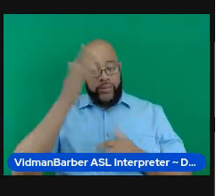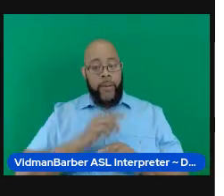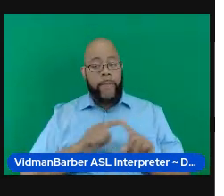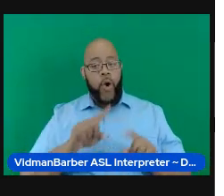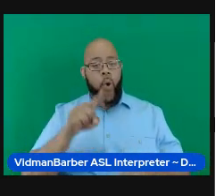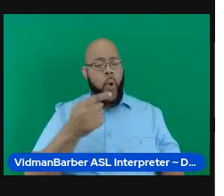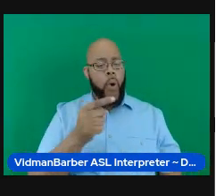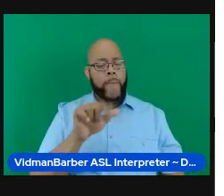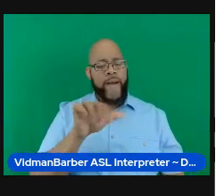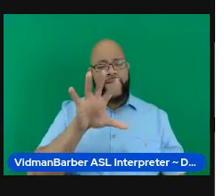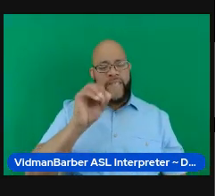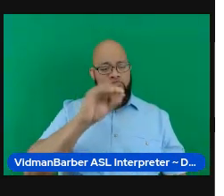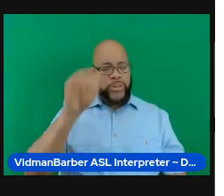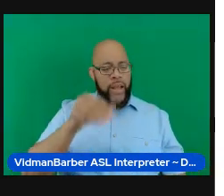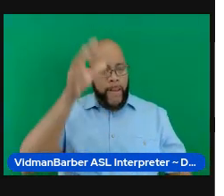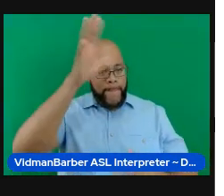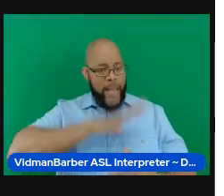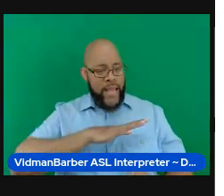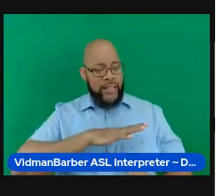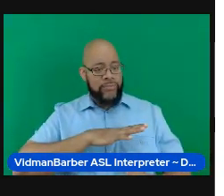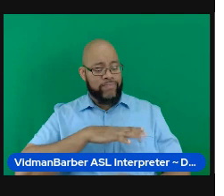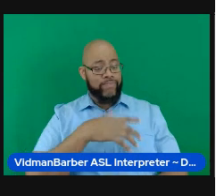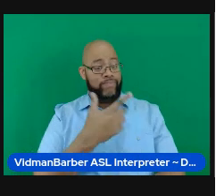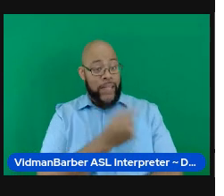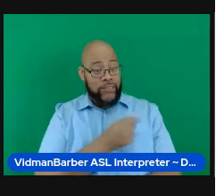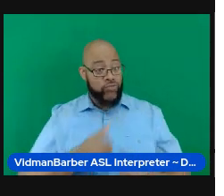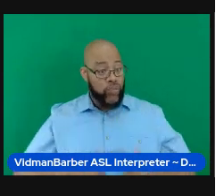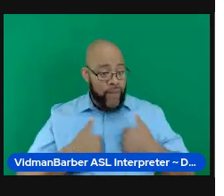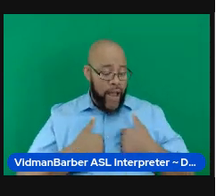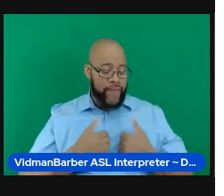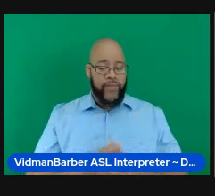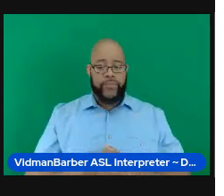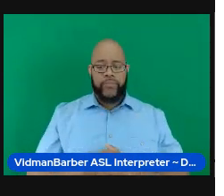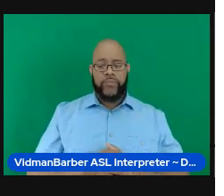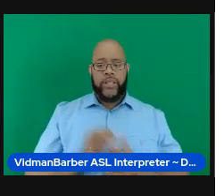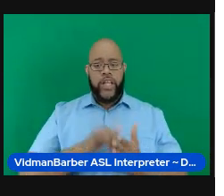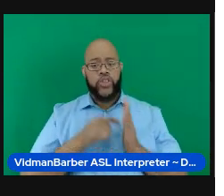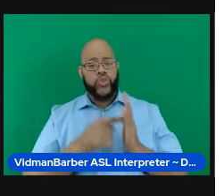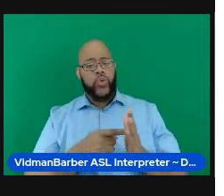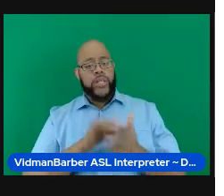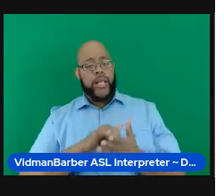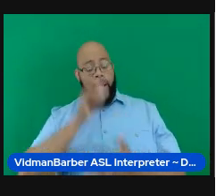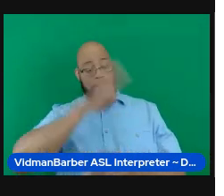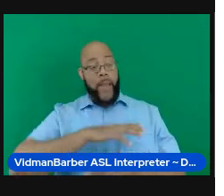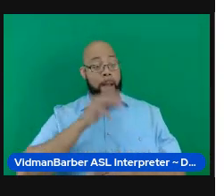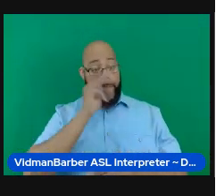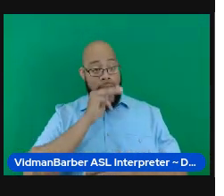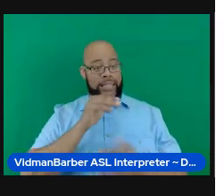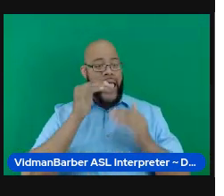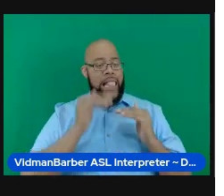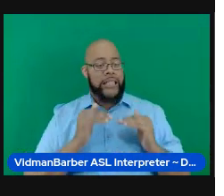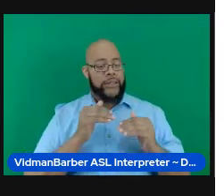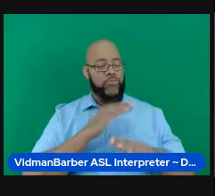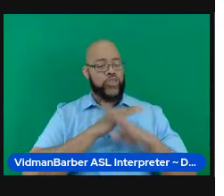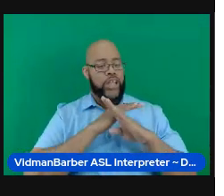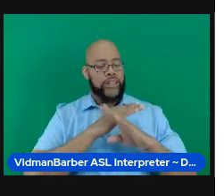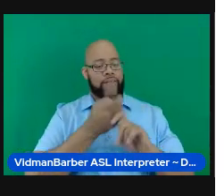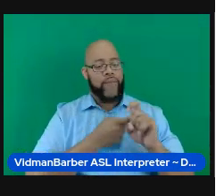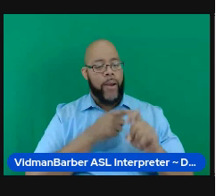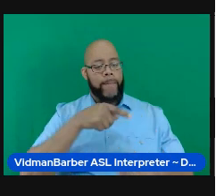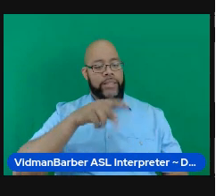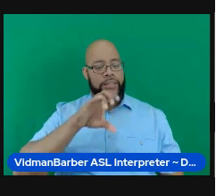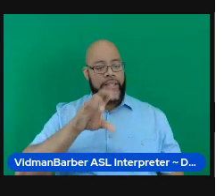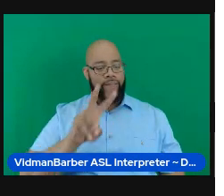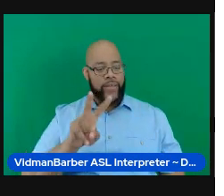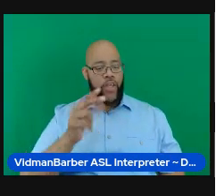only about 50% of the vaccinated males survived. So this shows us that male mice are less protected from